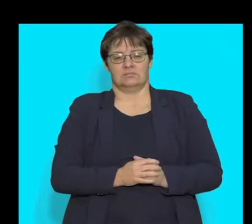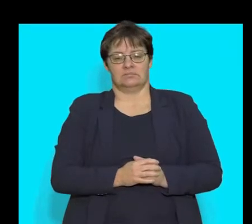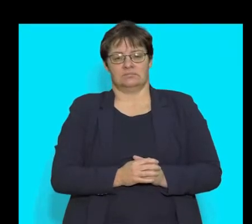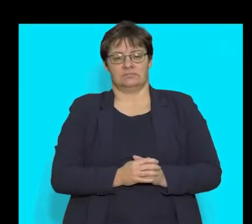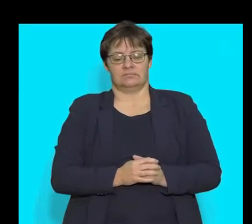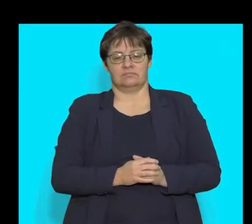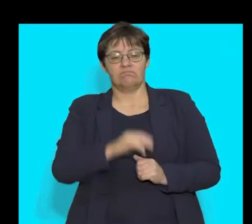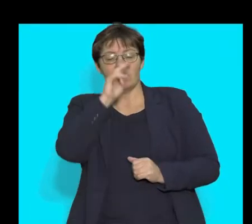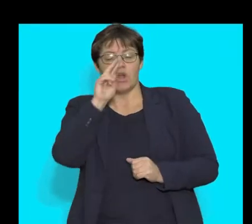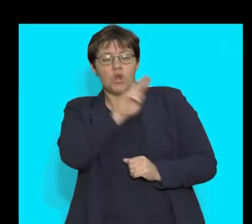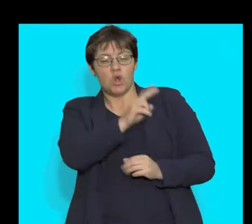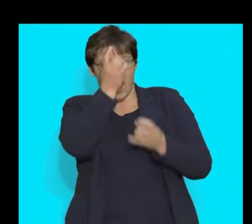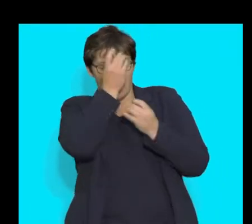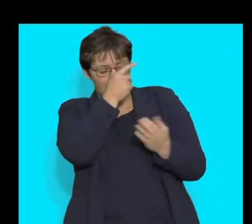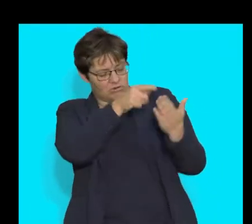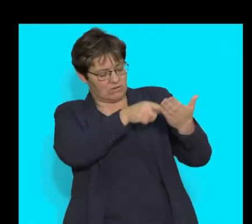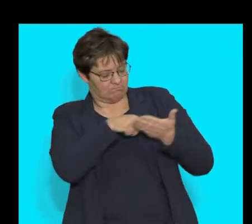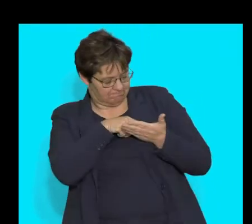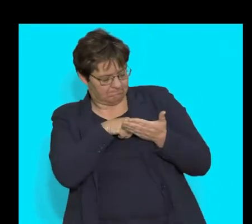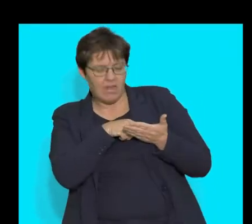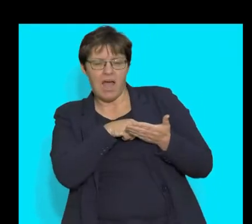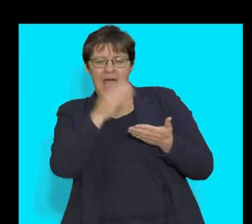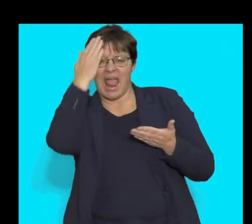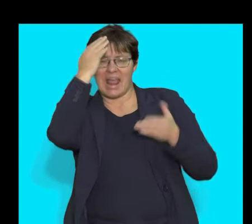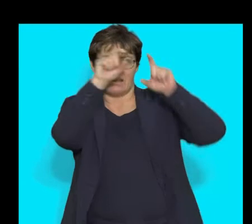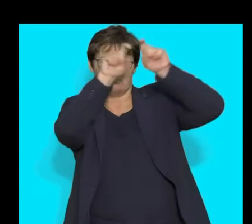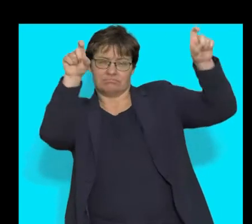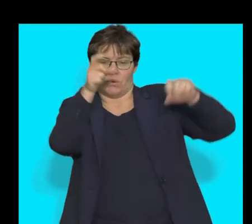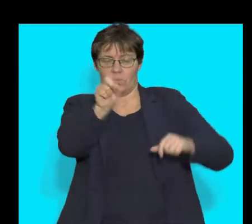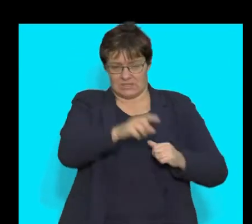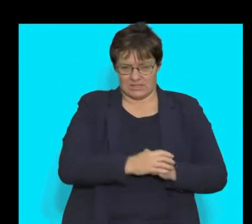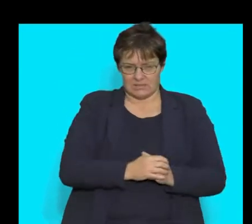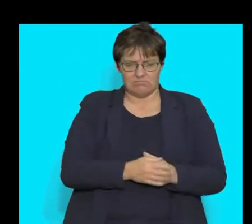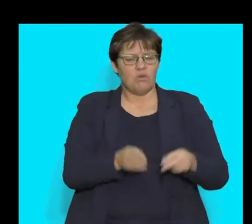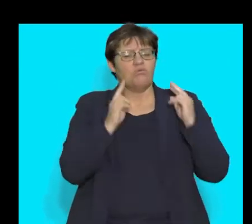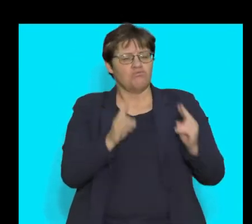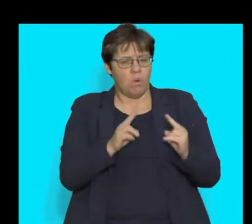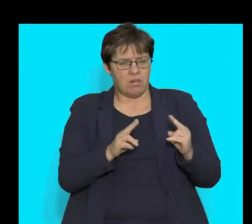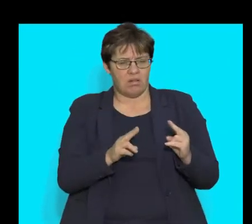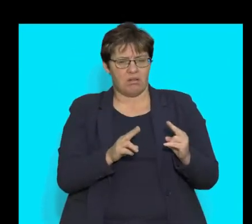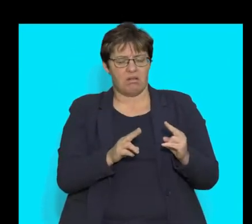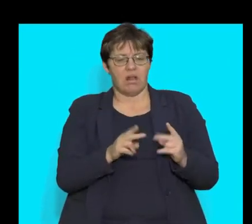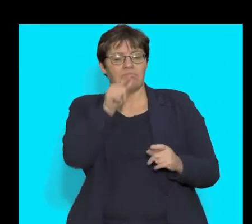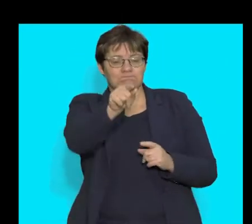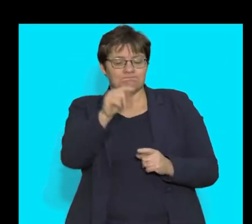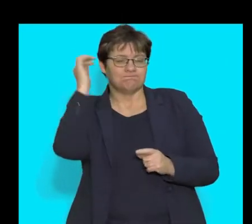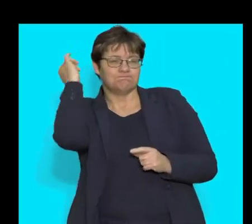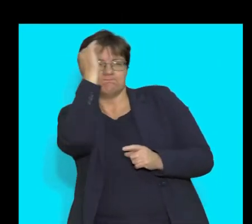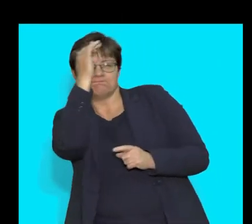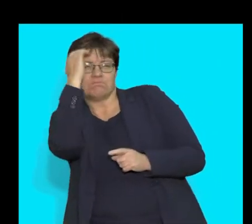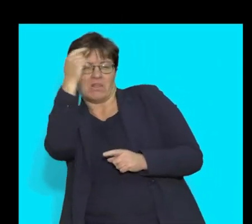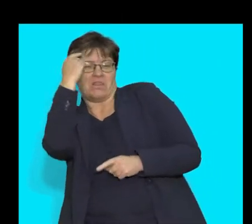you are looking at the data, you have to decide what the heading is. The heading is usually related to your